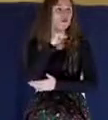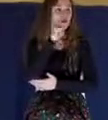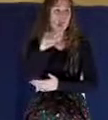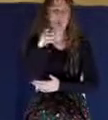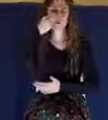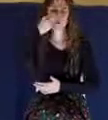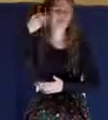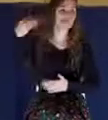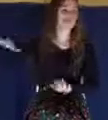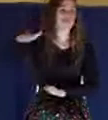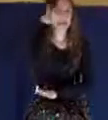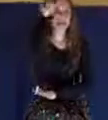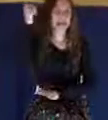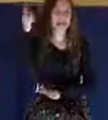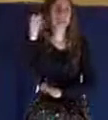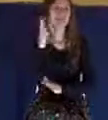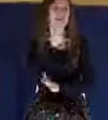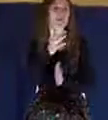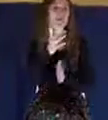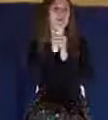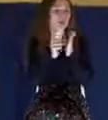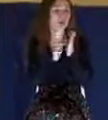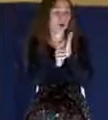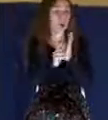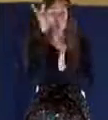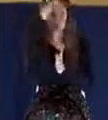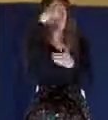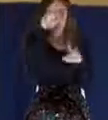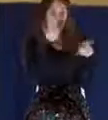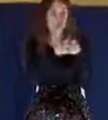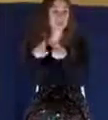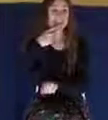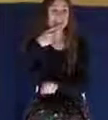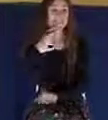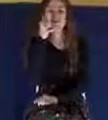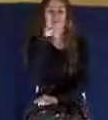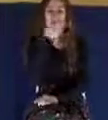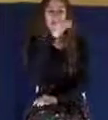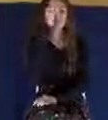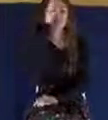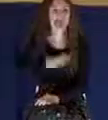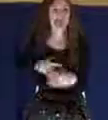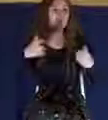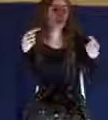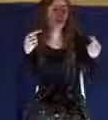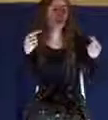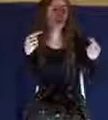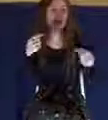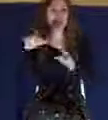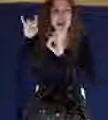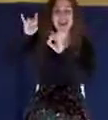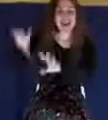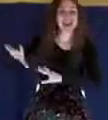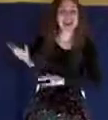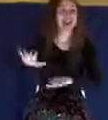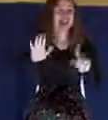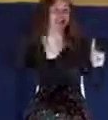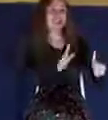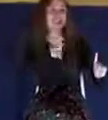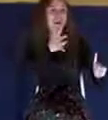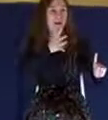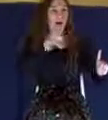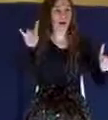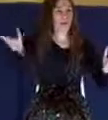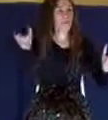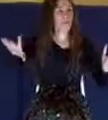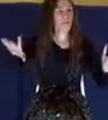Proverbs 15:20 says, "But a foolish man despises his mother." And Proverbs